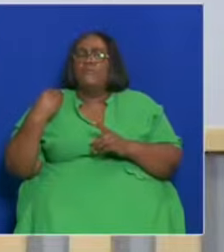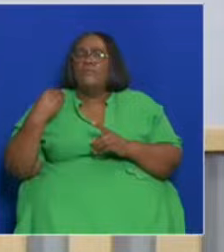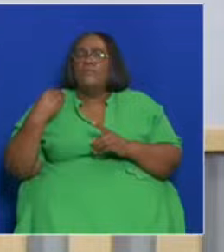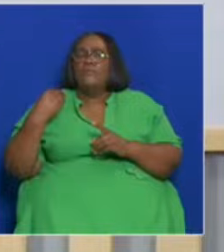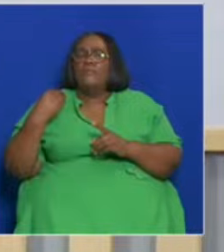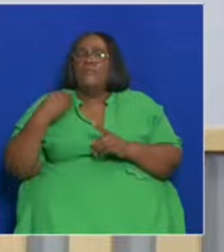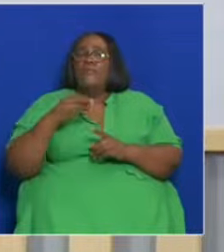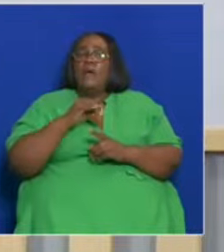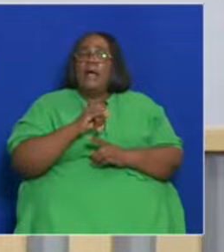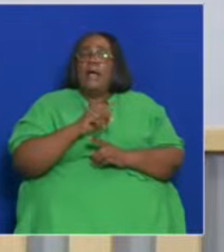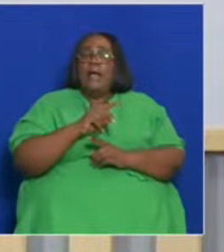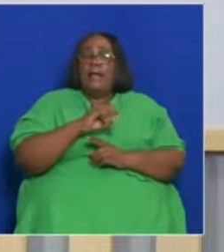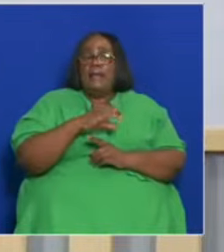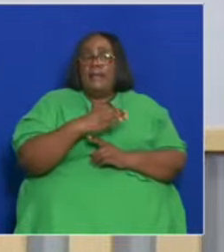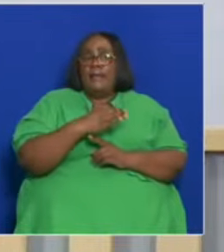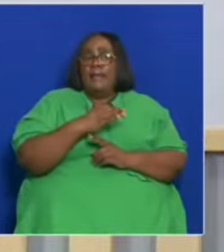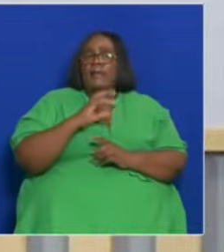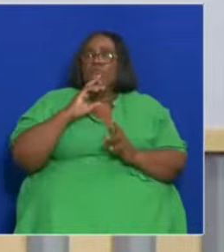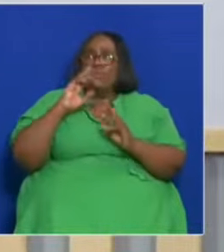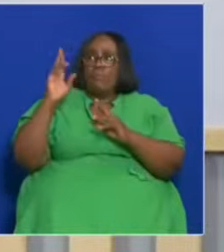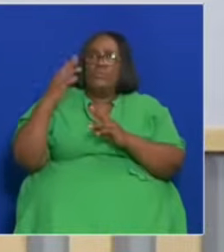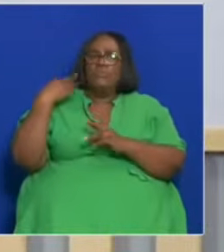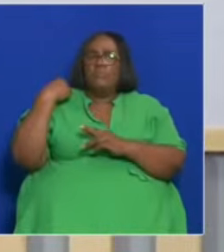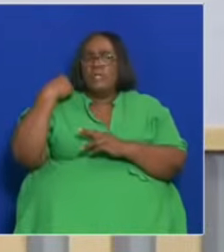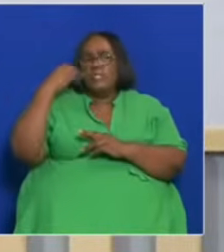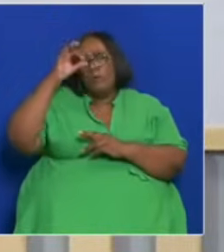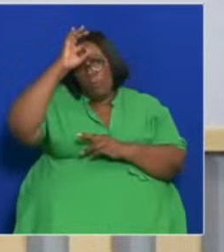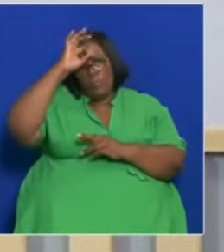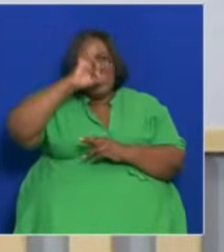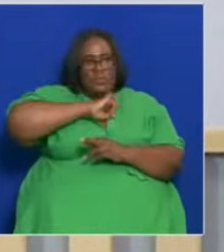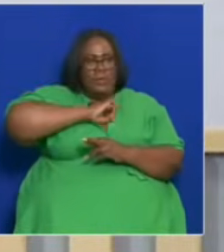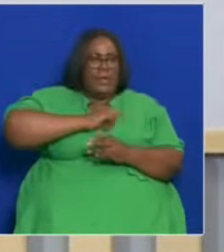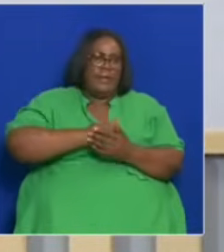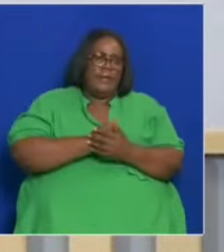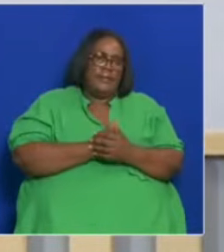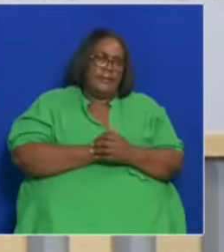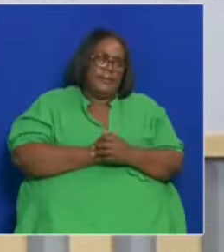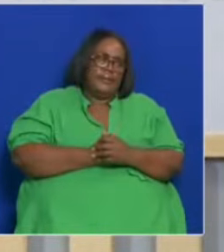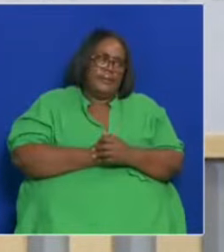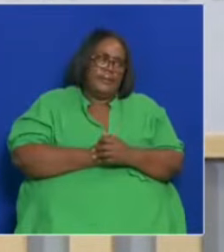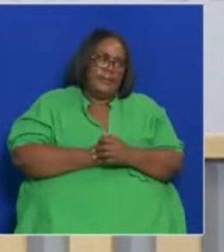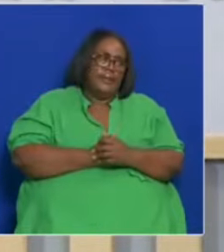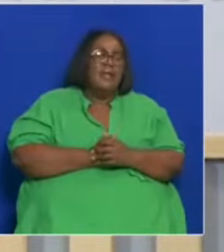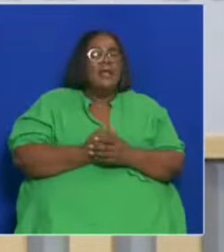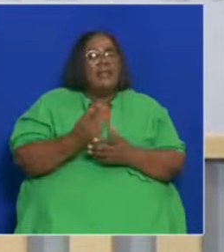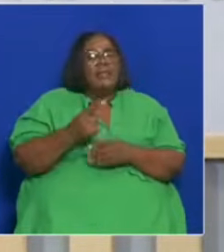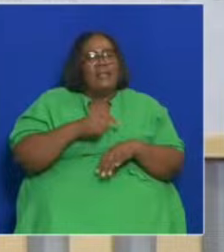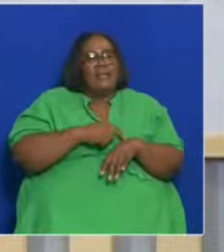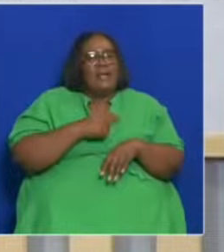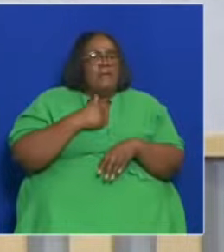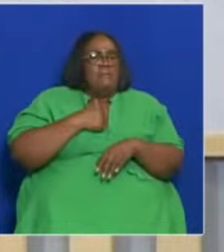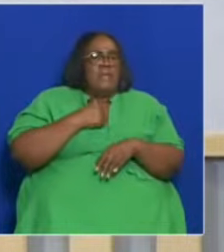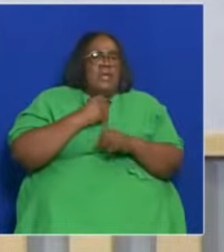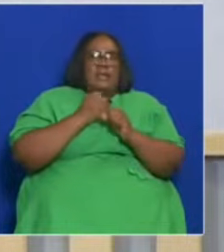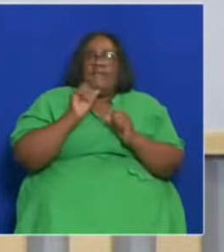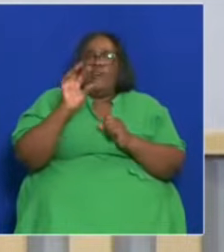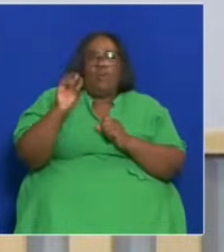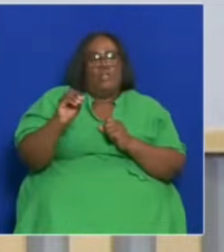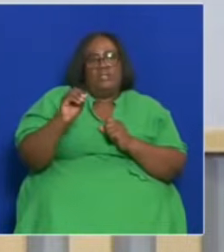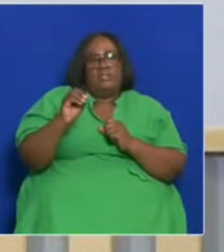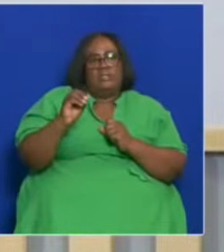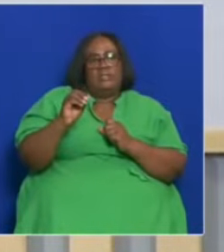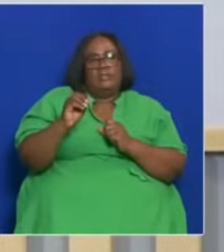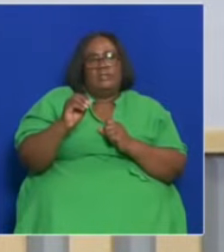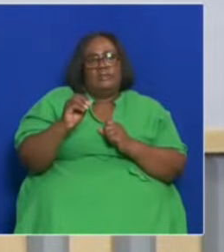Commissioners, in retrospect, I realized that maybe I should have raised that, but I did not raise it. And maybe it should not have been the